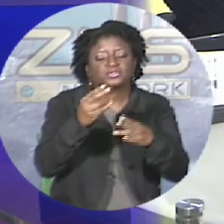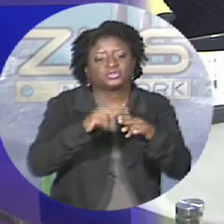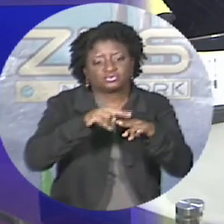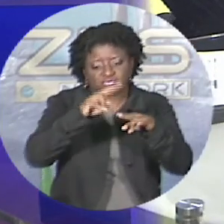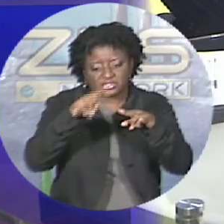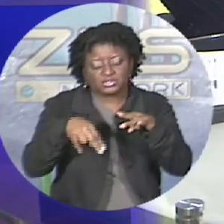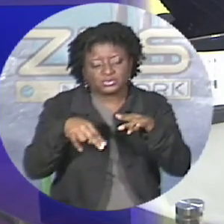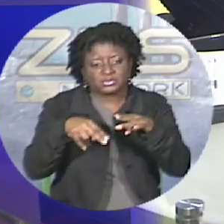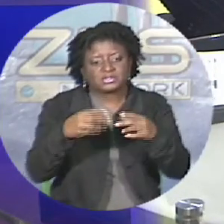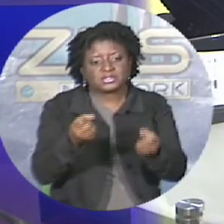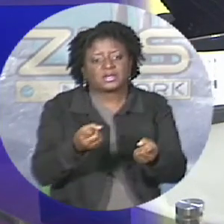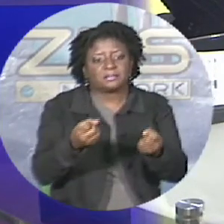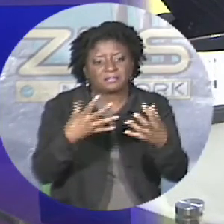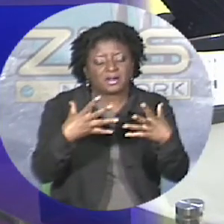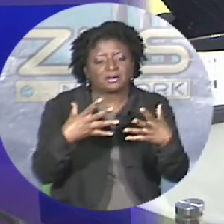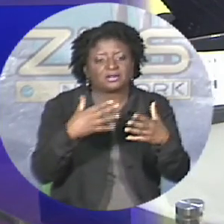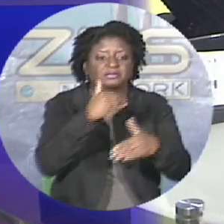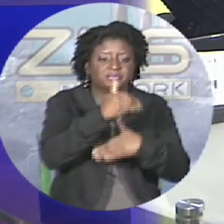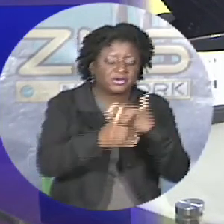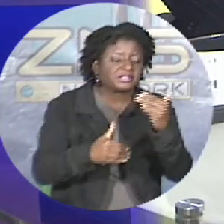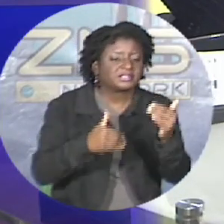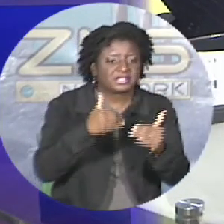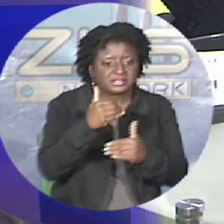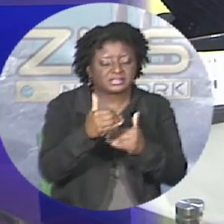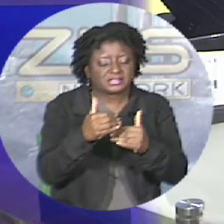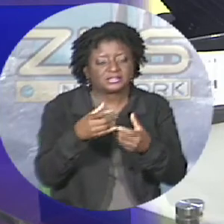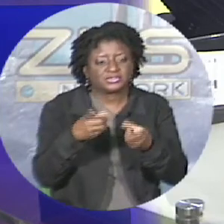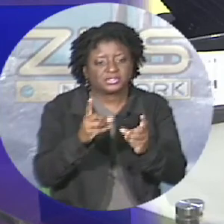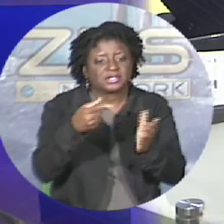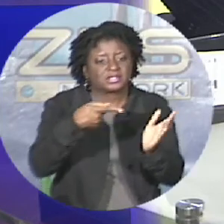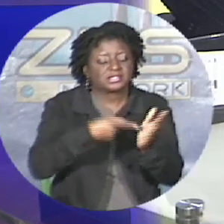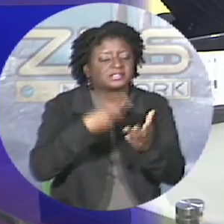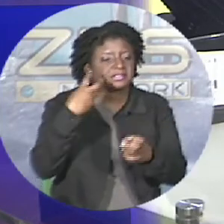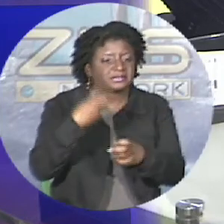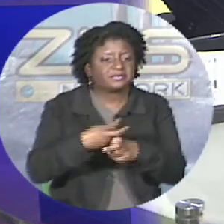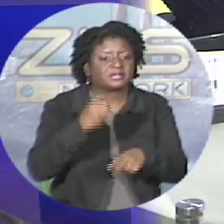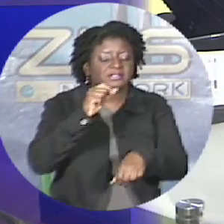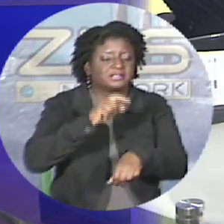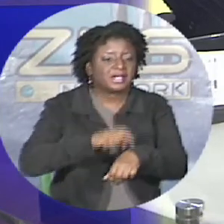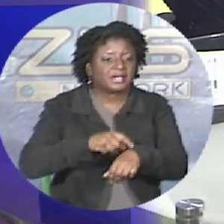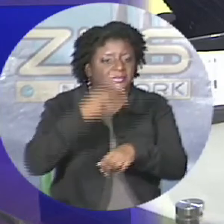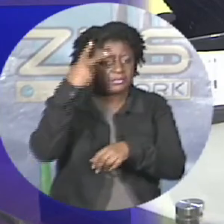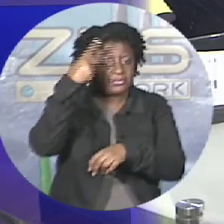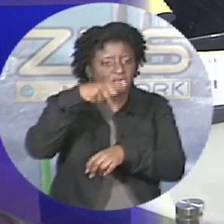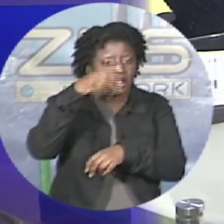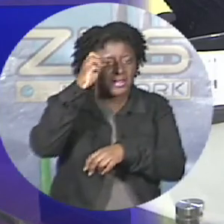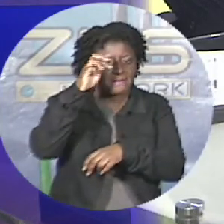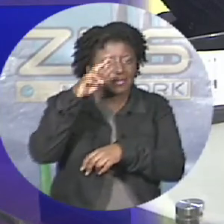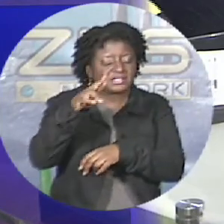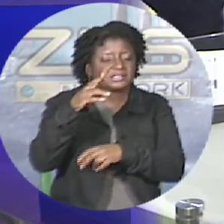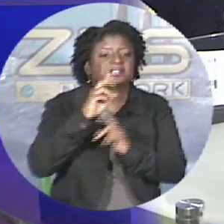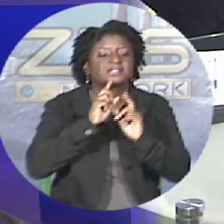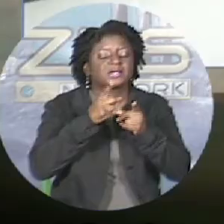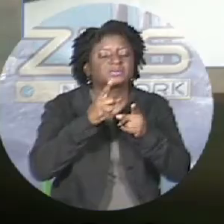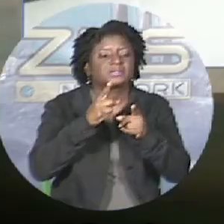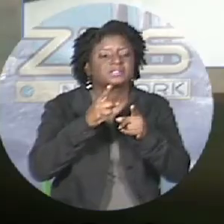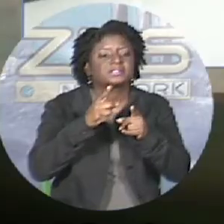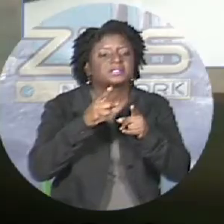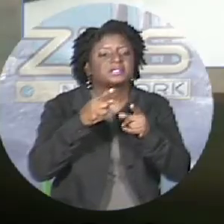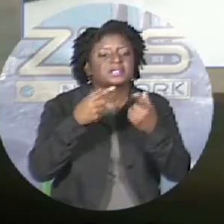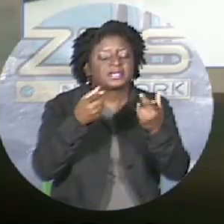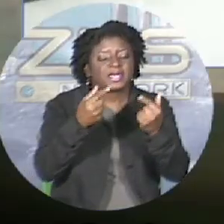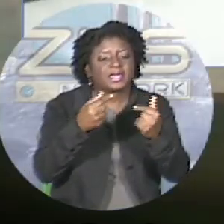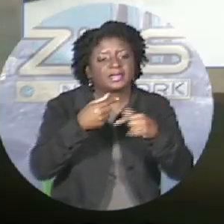frustration experienced during this difficult time. The prime minister's announcement came as he toured hard-hit areas of Marshall Road in Adelaide